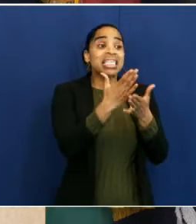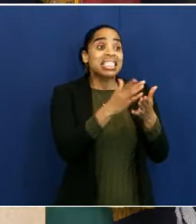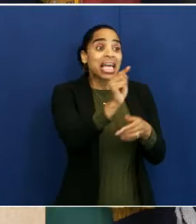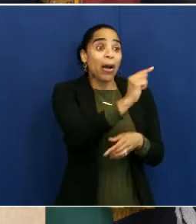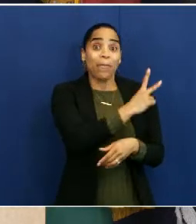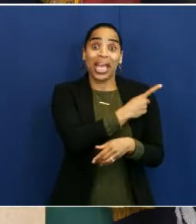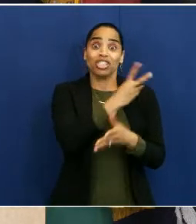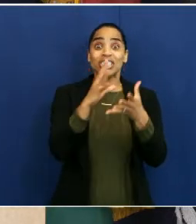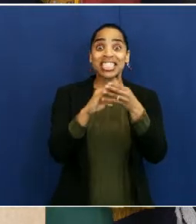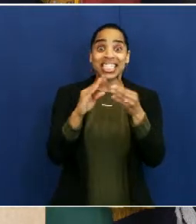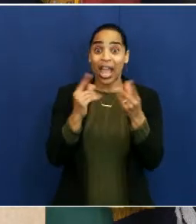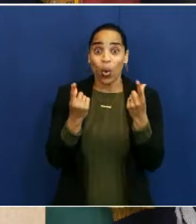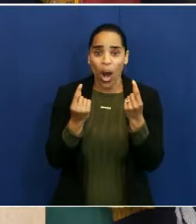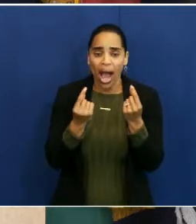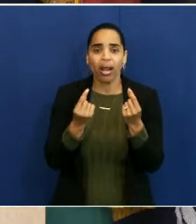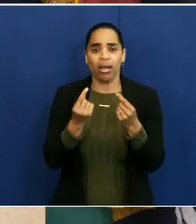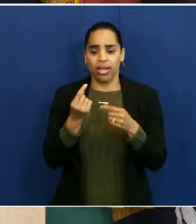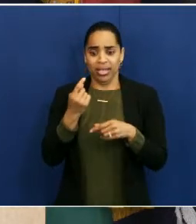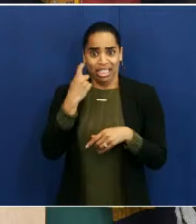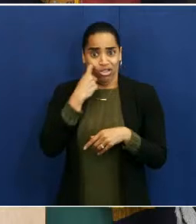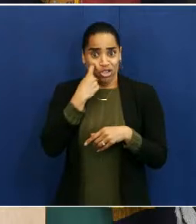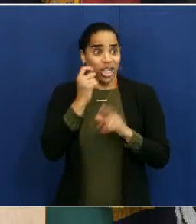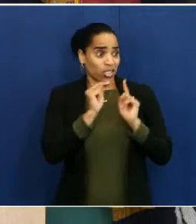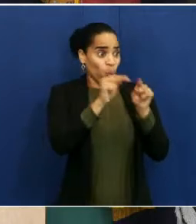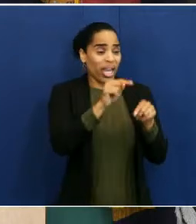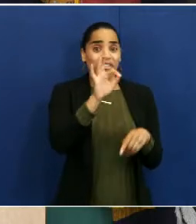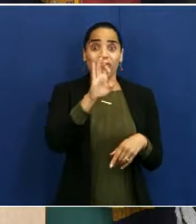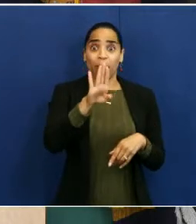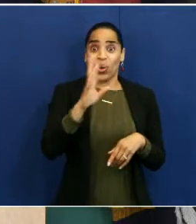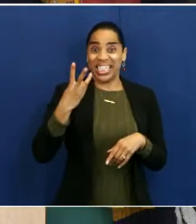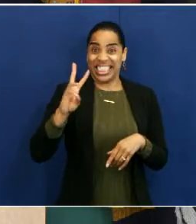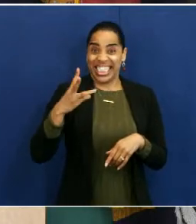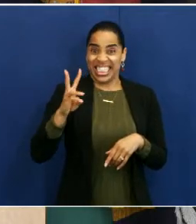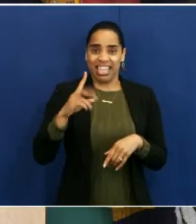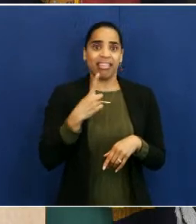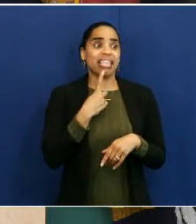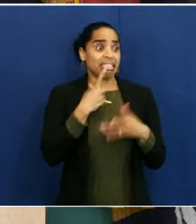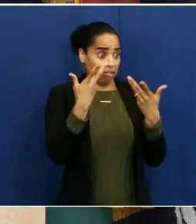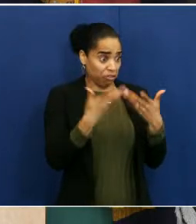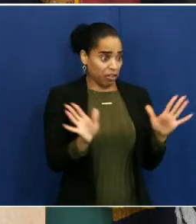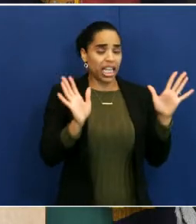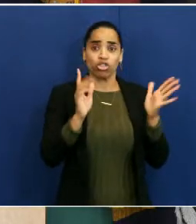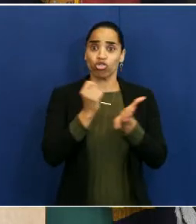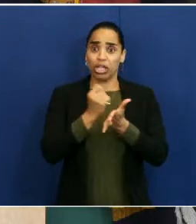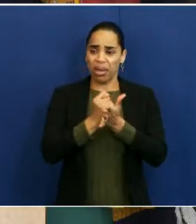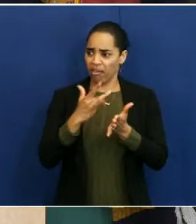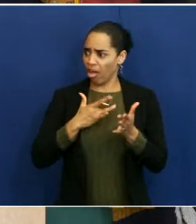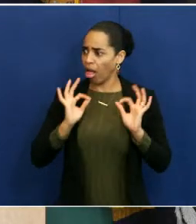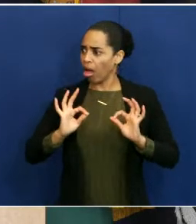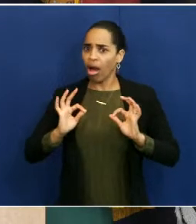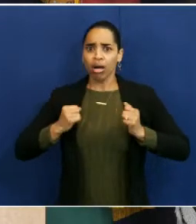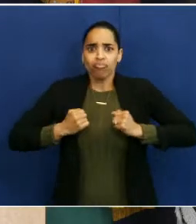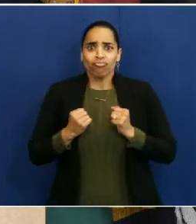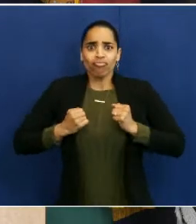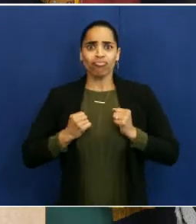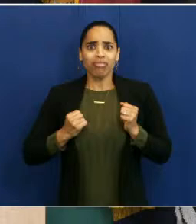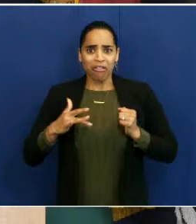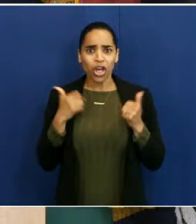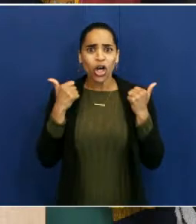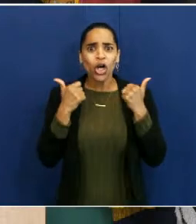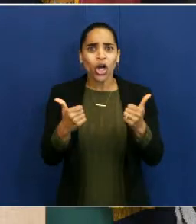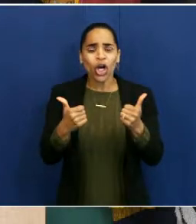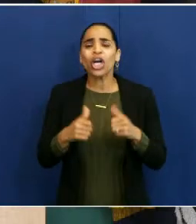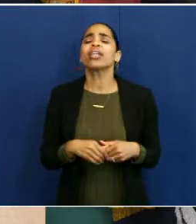include, a patient treated on February 16 said that he felt like a new man. Another one named Daniel said that